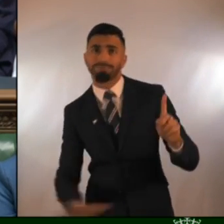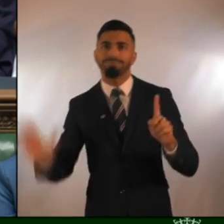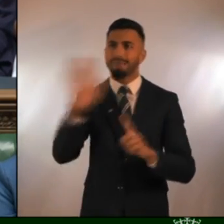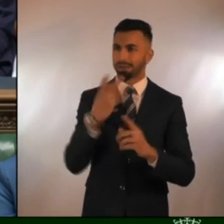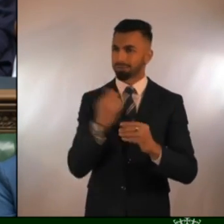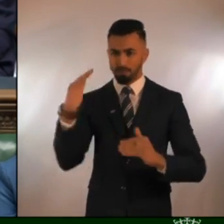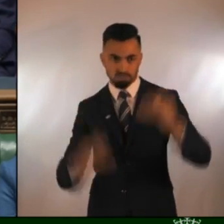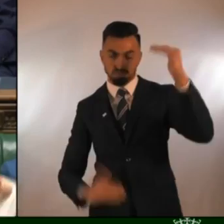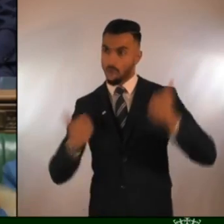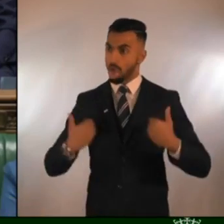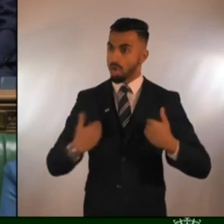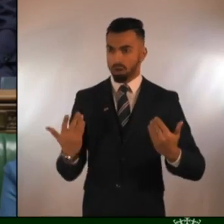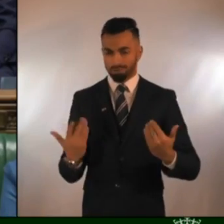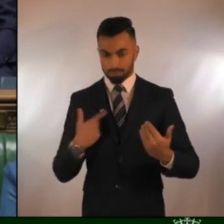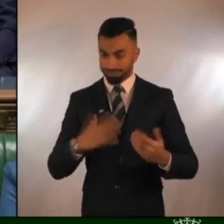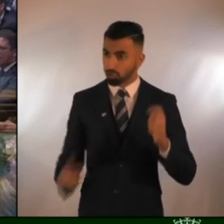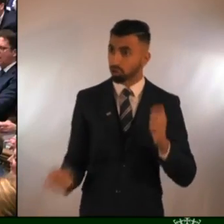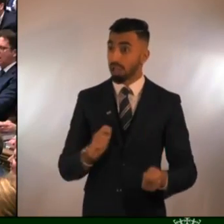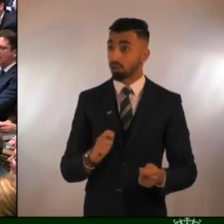budget delivers on that change.